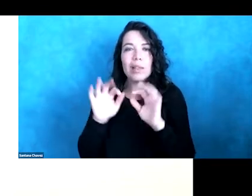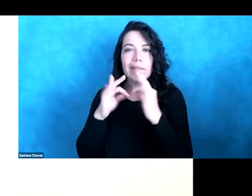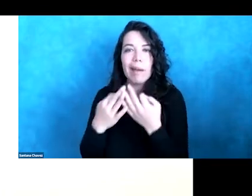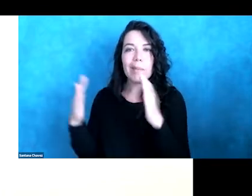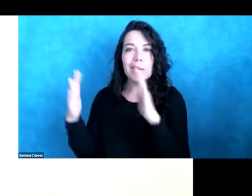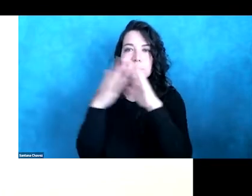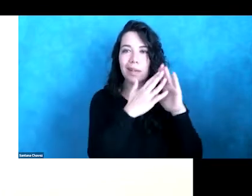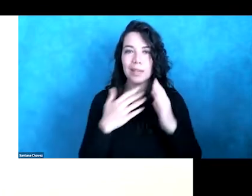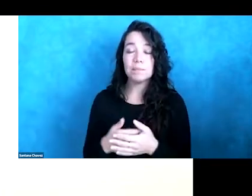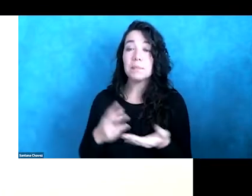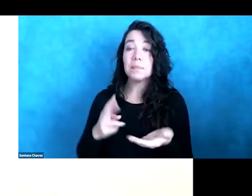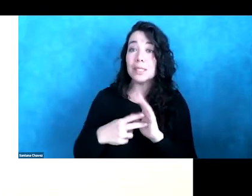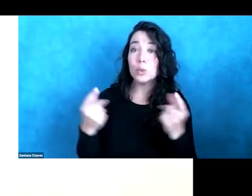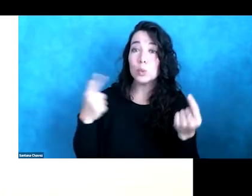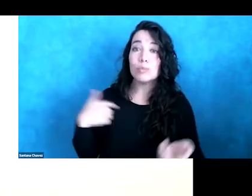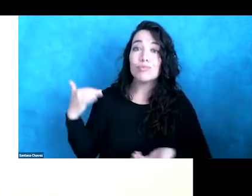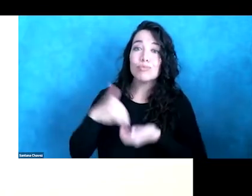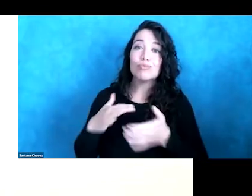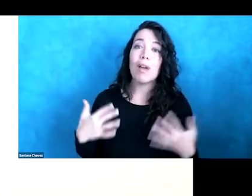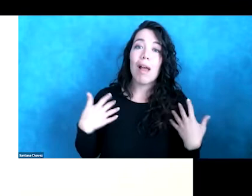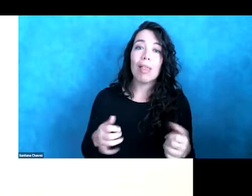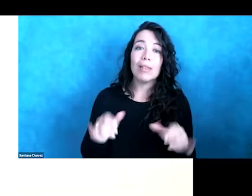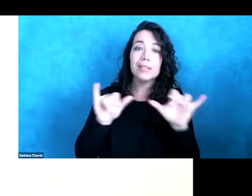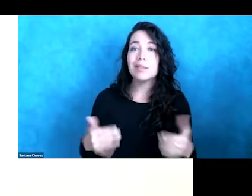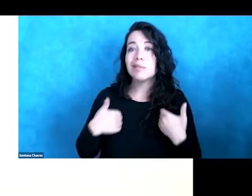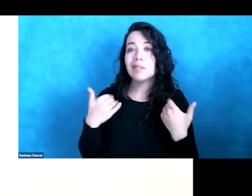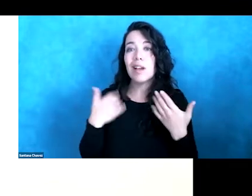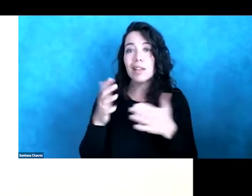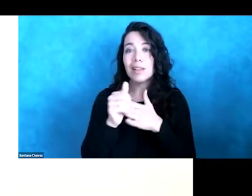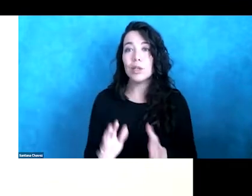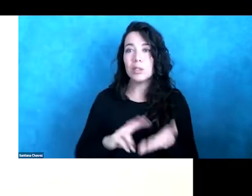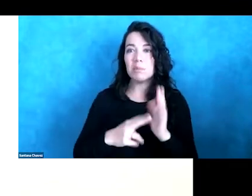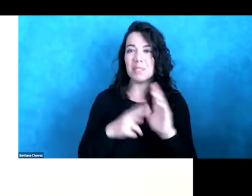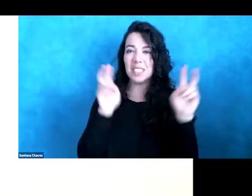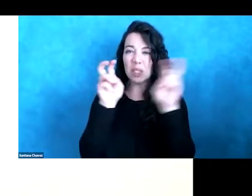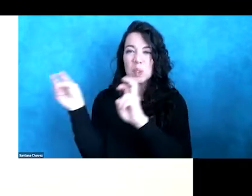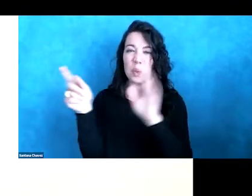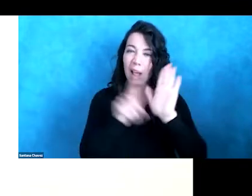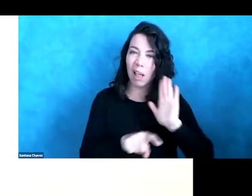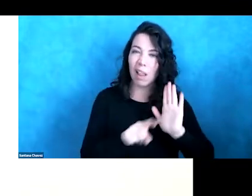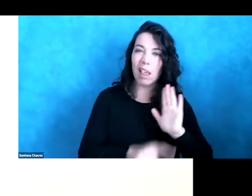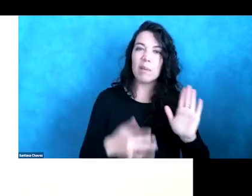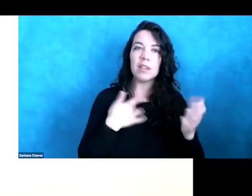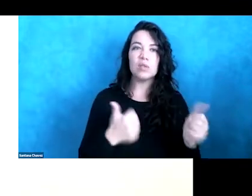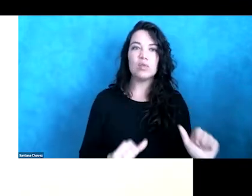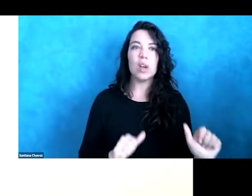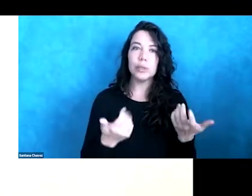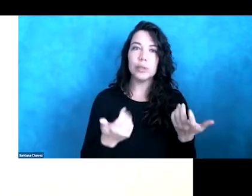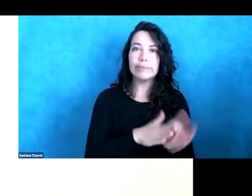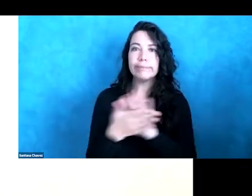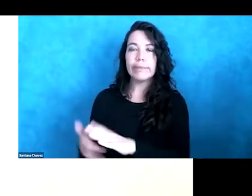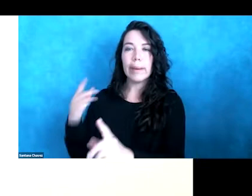health systems, and young leaders who have often been first to destigmatize discussion of these issues to improve our investments in effective